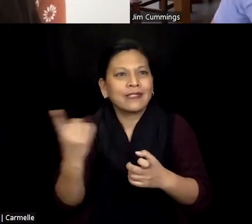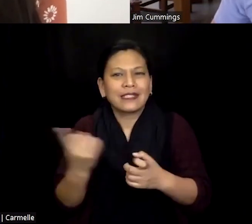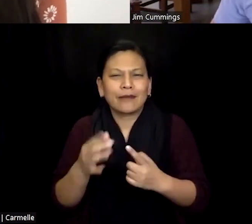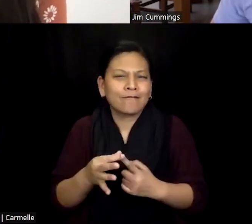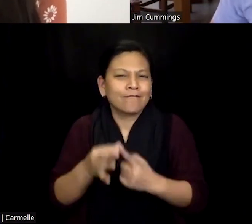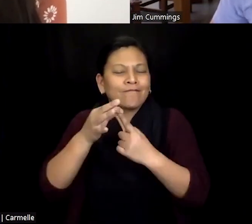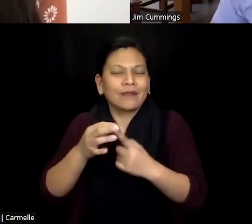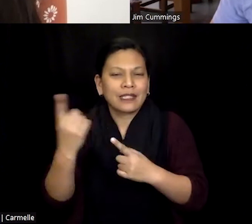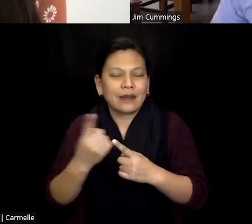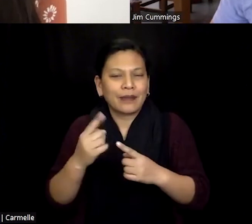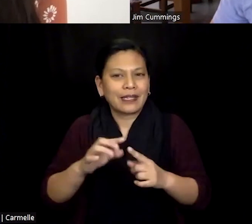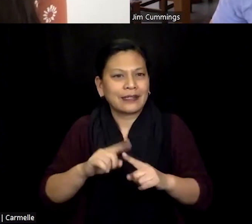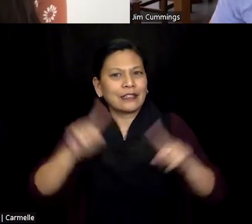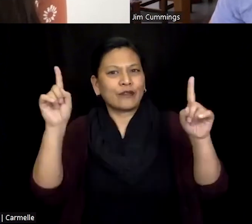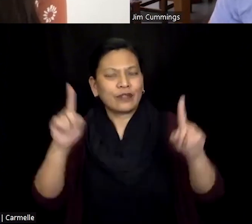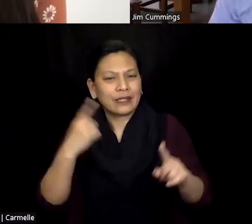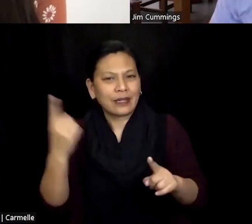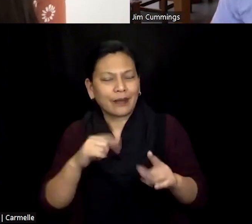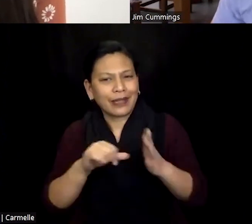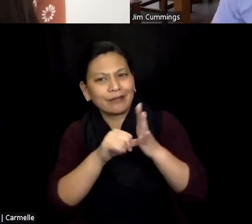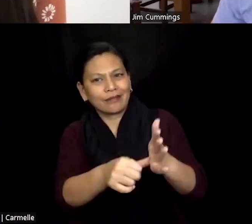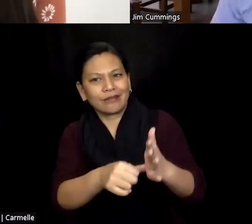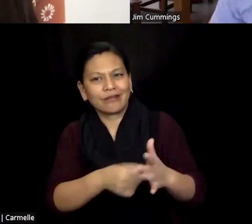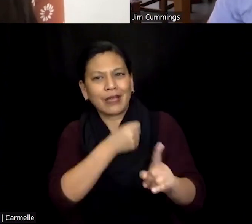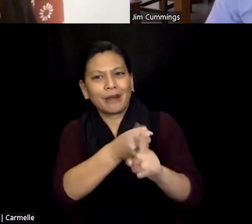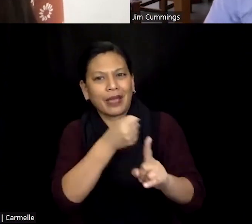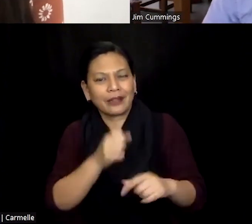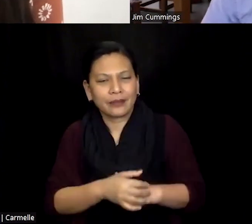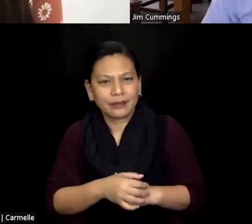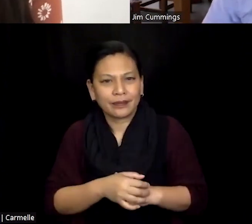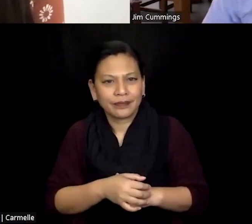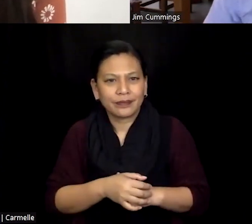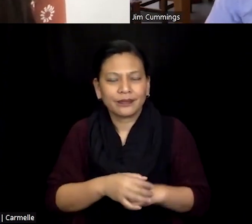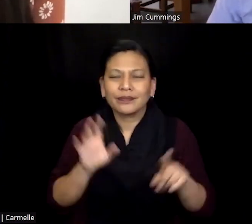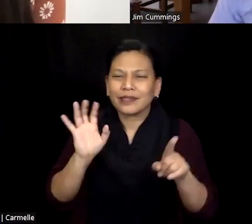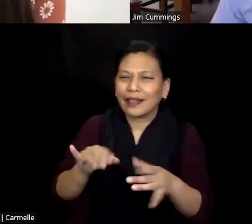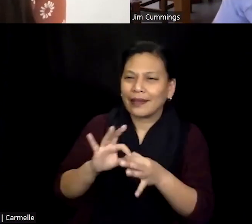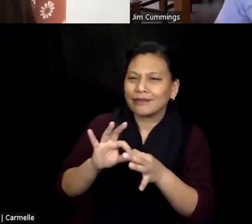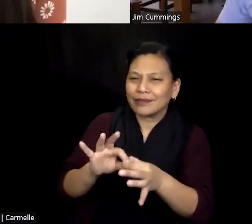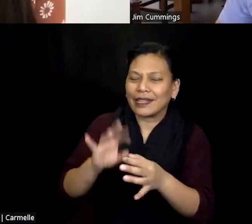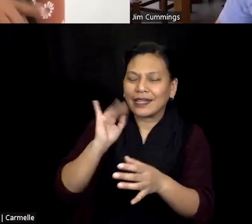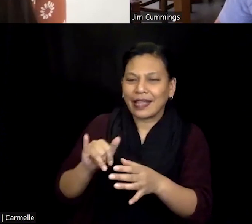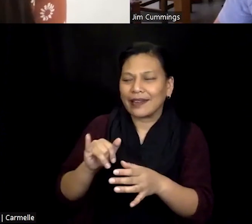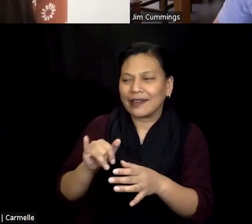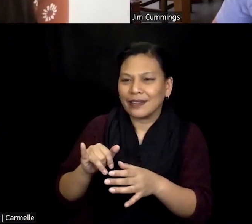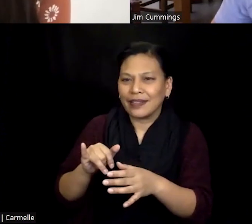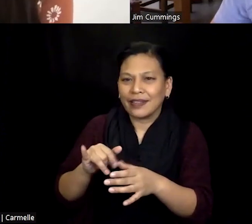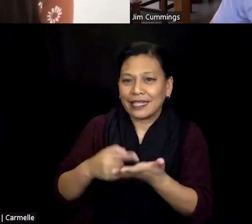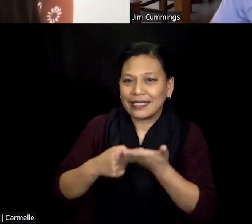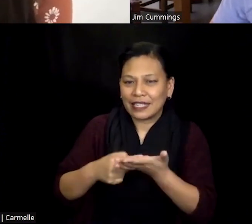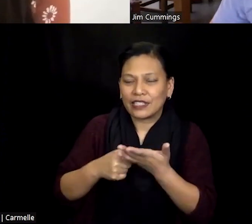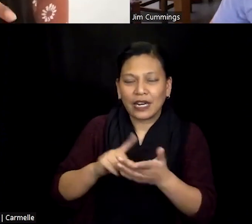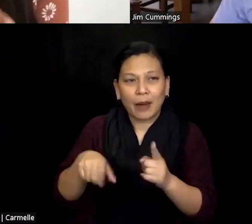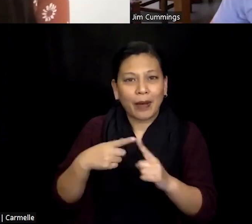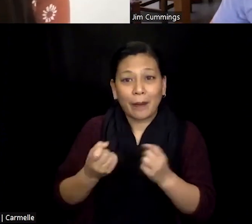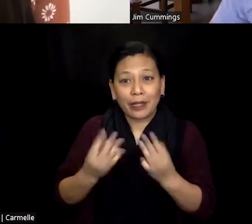do something very impressive, and you'll know what that means. And I think that adds on to the conversation we had about being a multifaceted